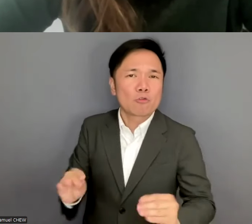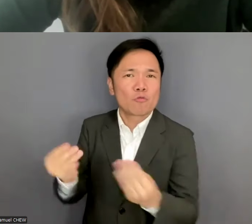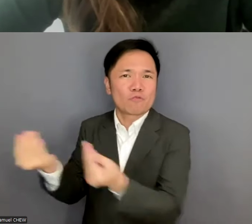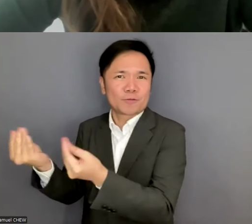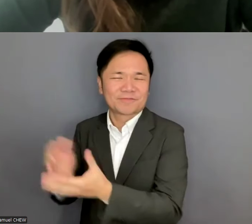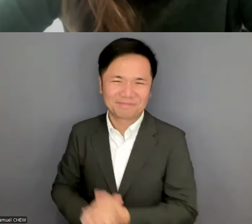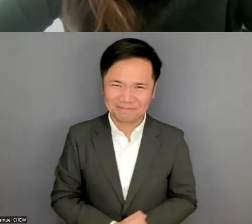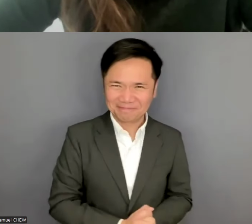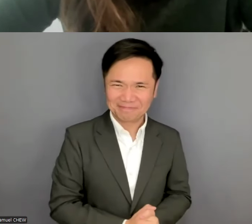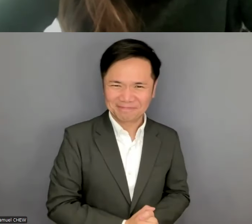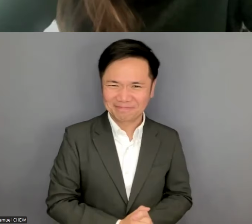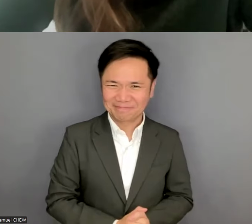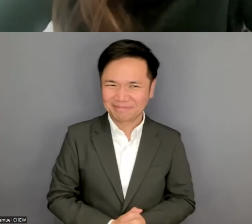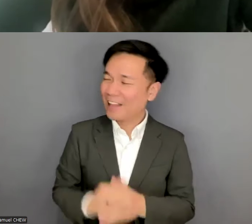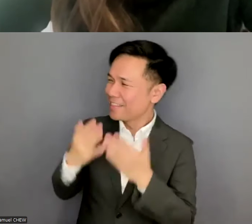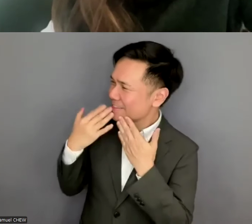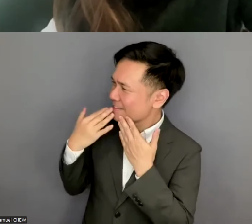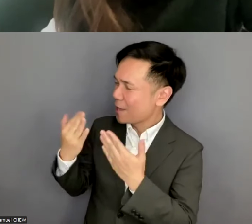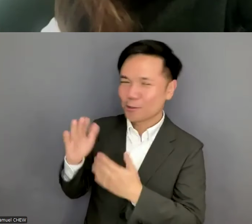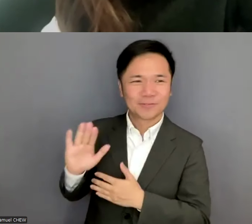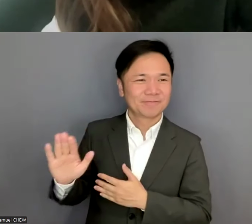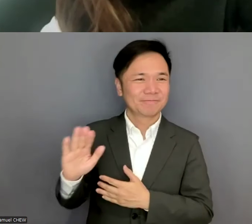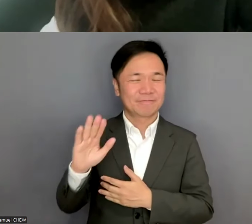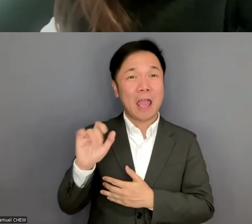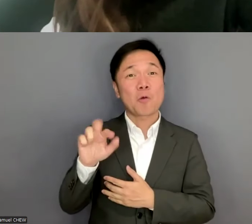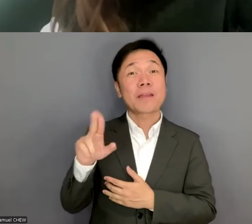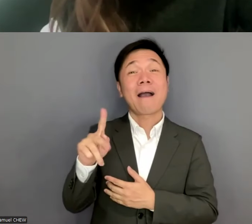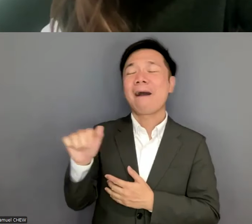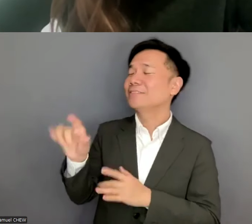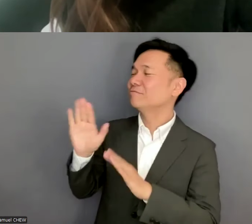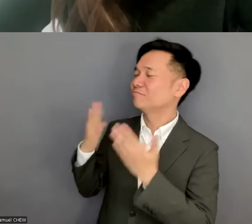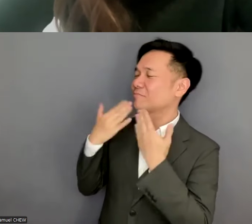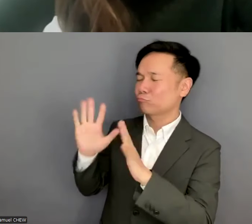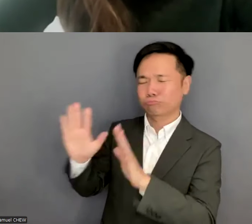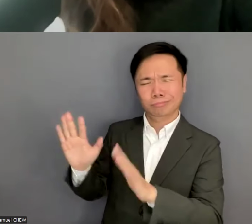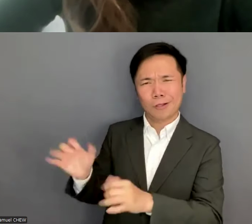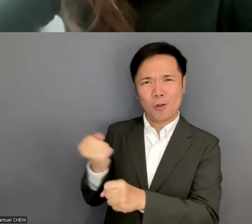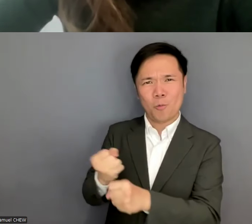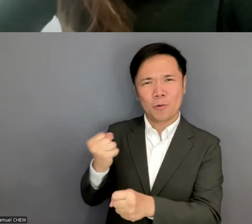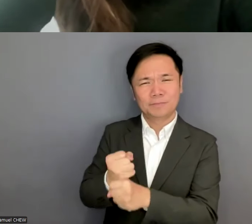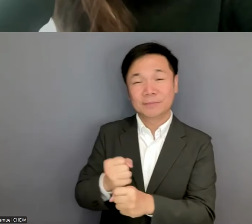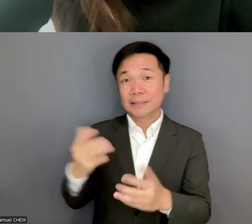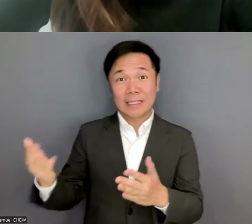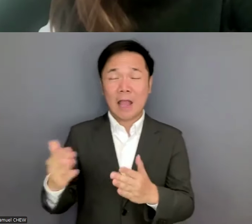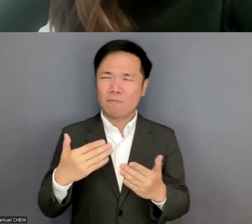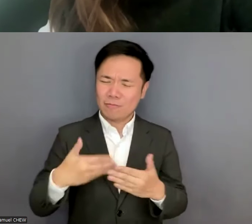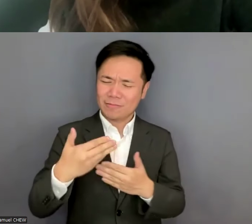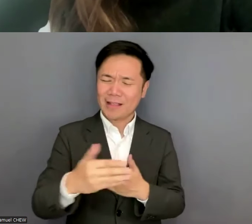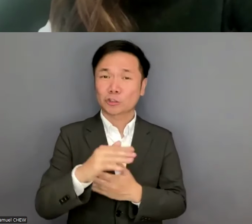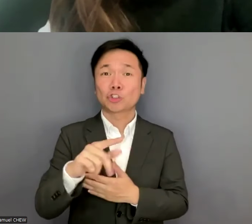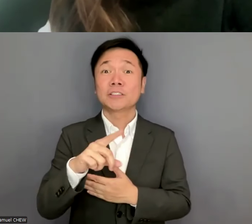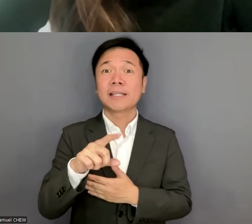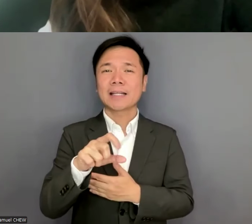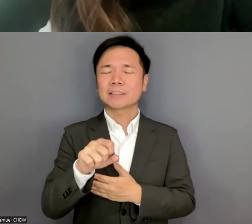much, Anna, for jumping in and sharing the work that you all have done and plan to do as we approach the next Global Disability